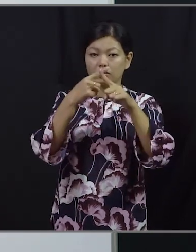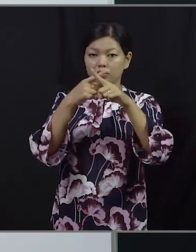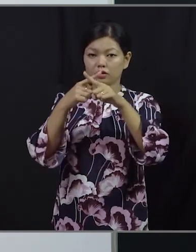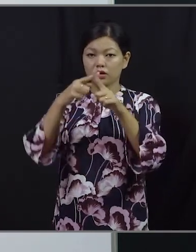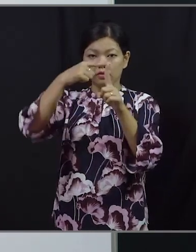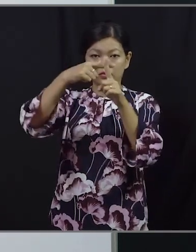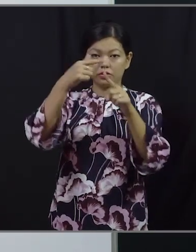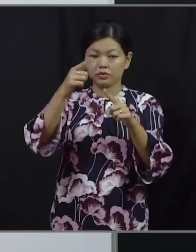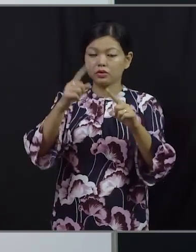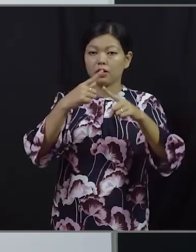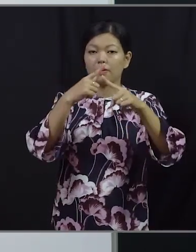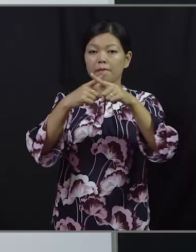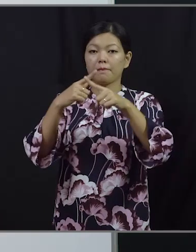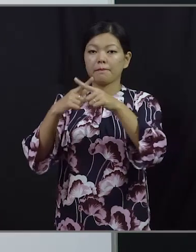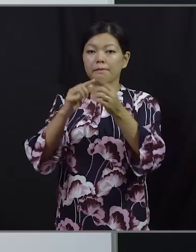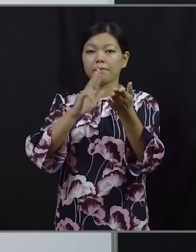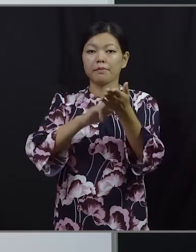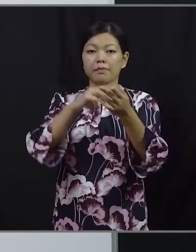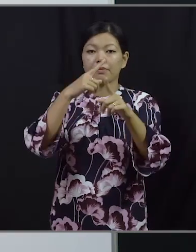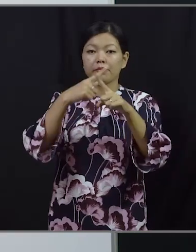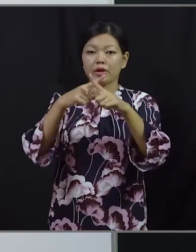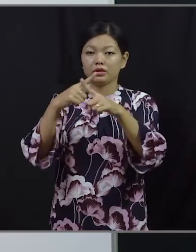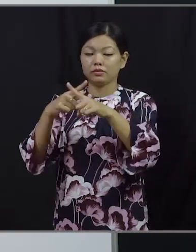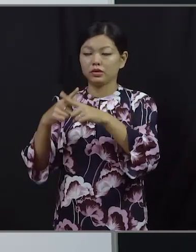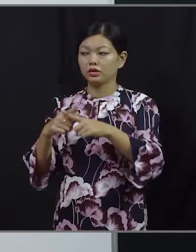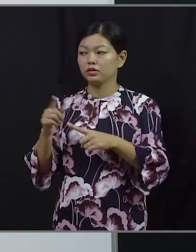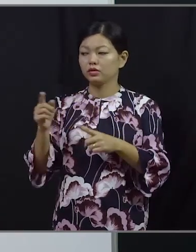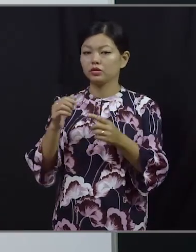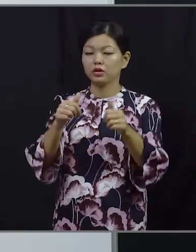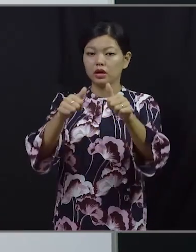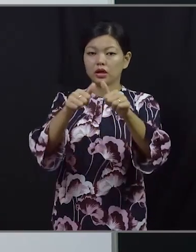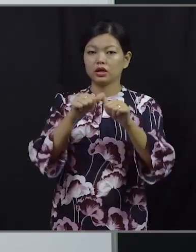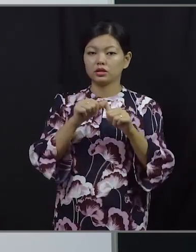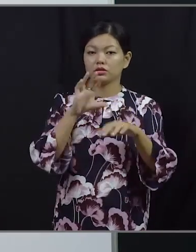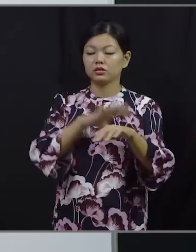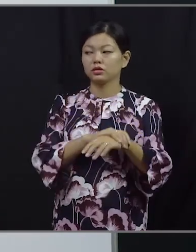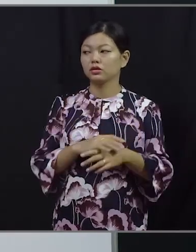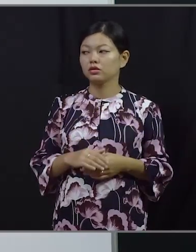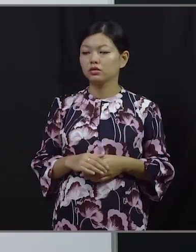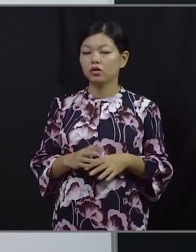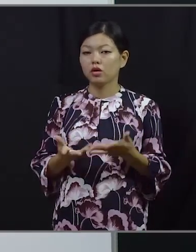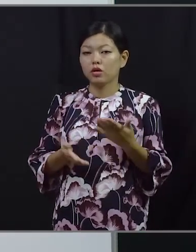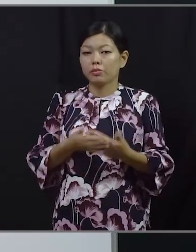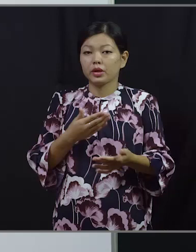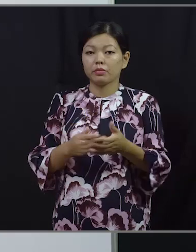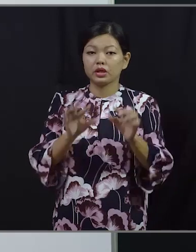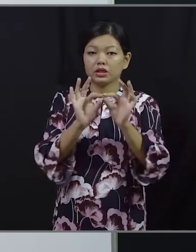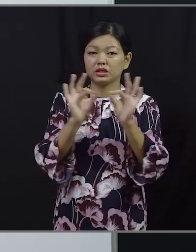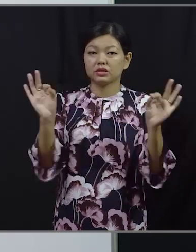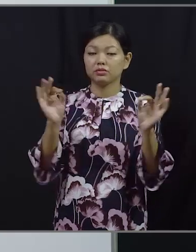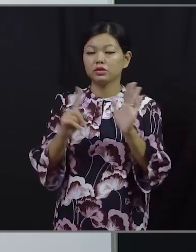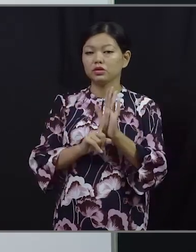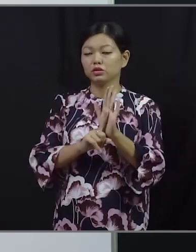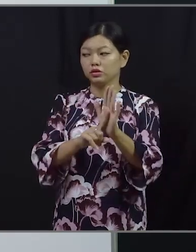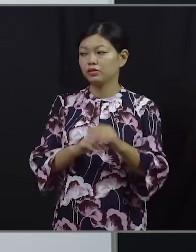Okay. Or let me give you one very simple method. Okay. Simple method. Okay. Now what I'll do, so I need the expression